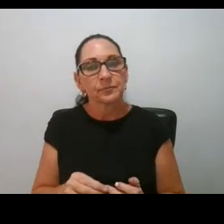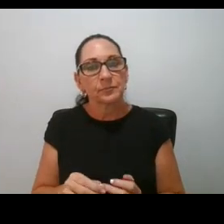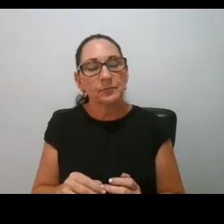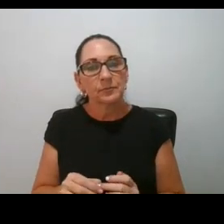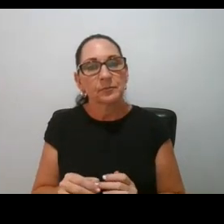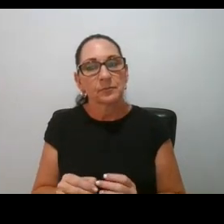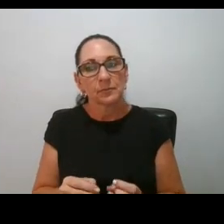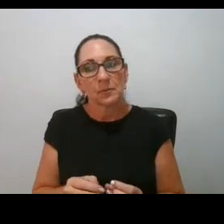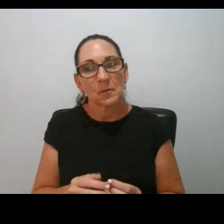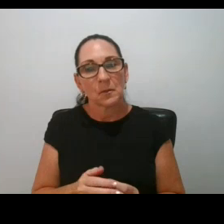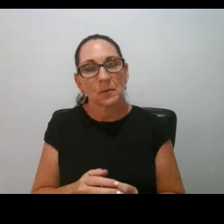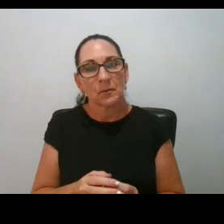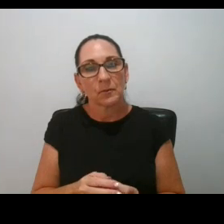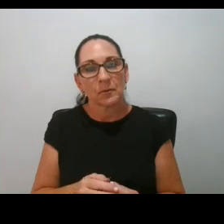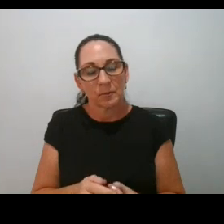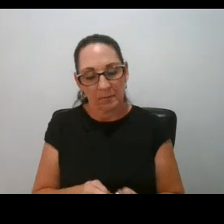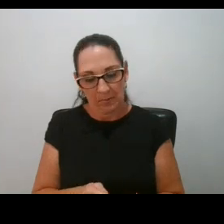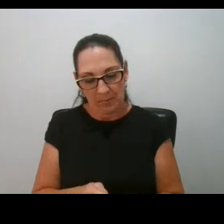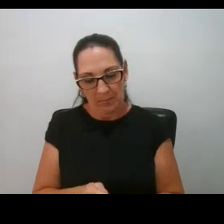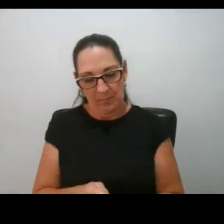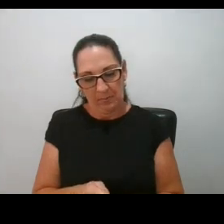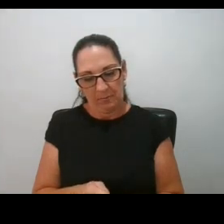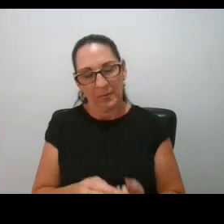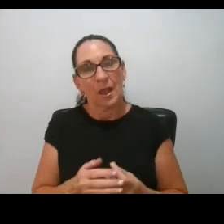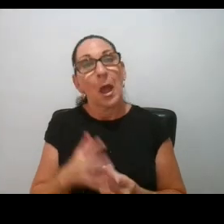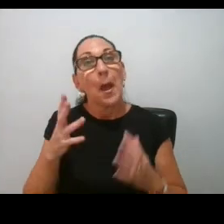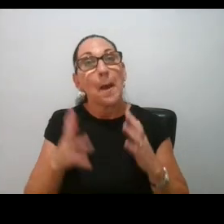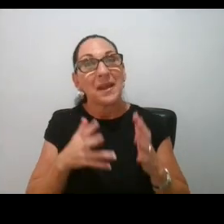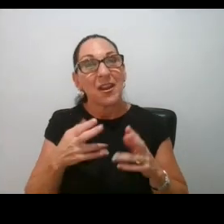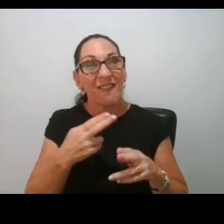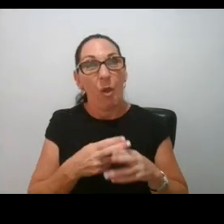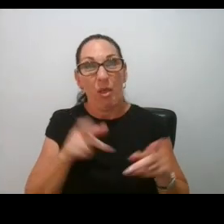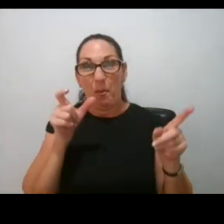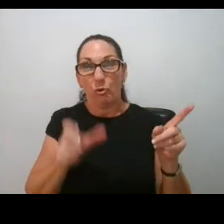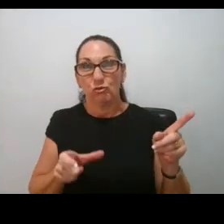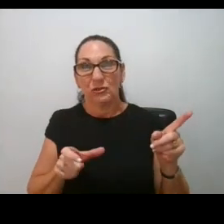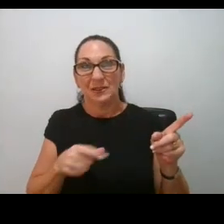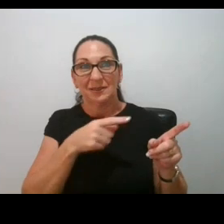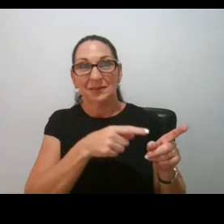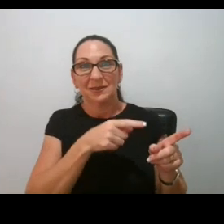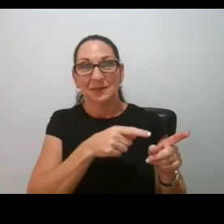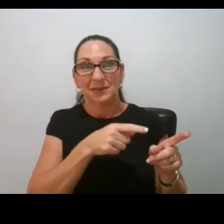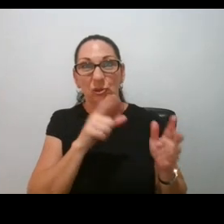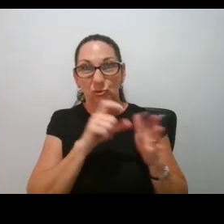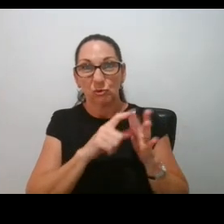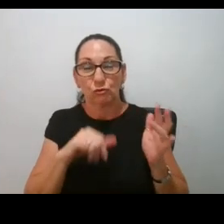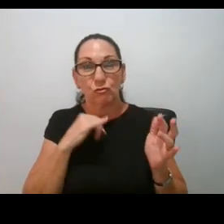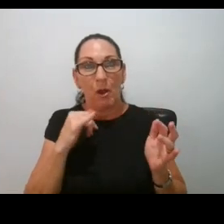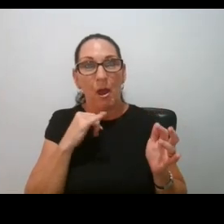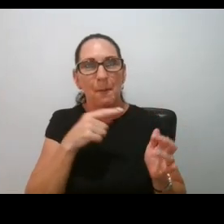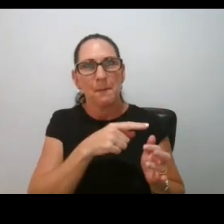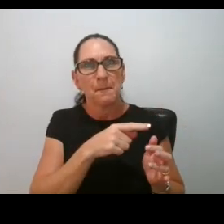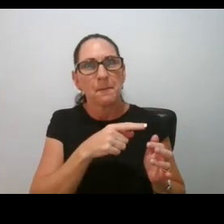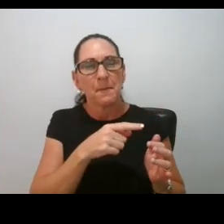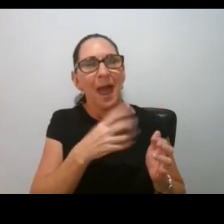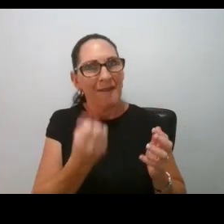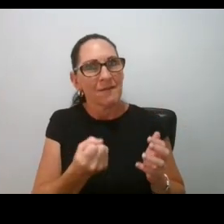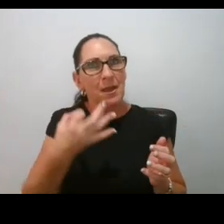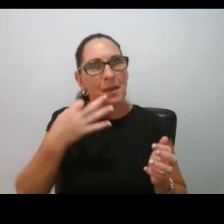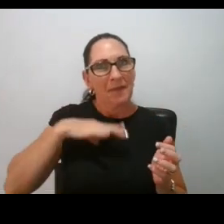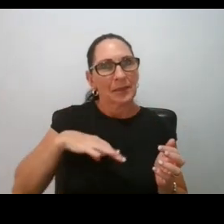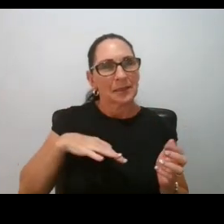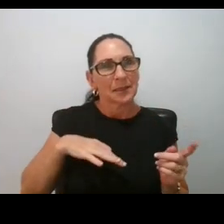So for a person responsible, there are also real benefits. Most of our referrals come from police or prosecutions, and they are